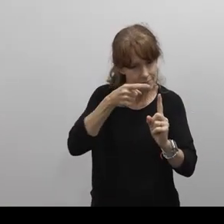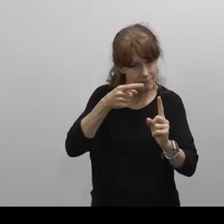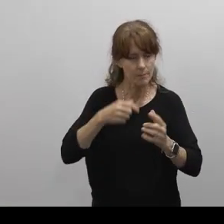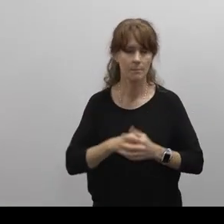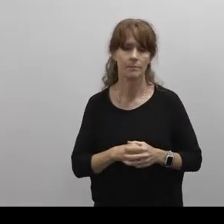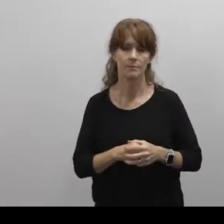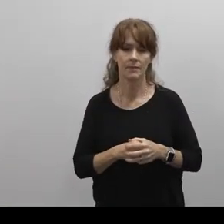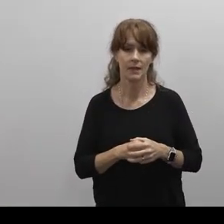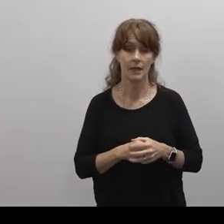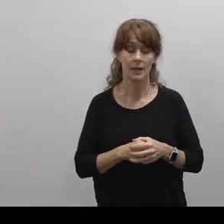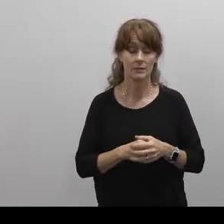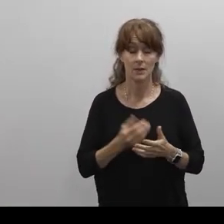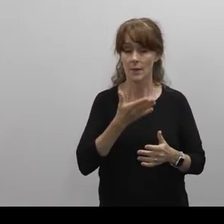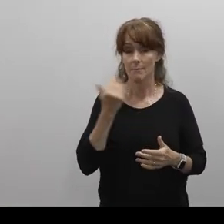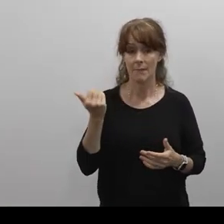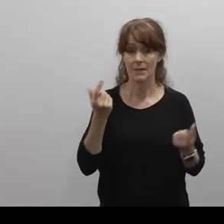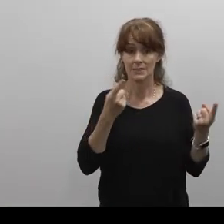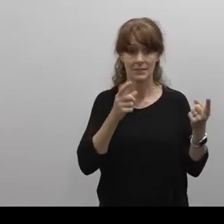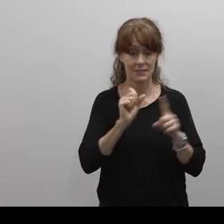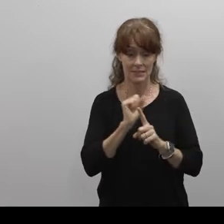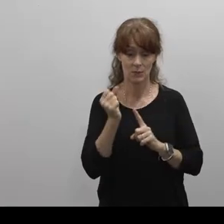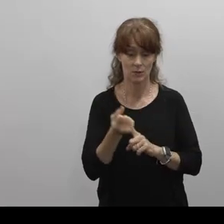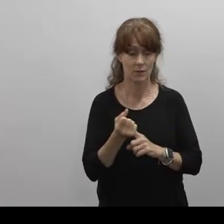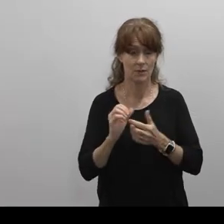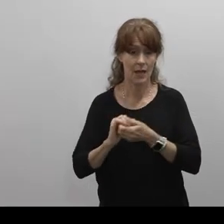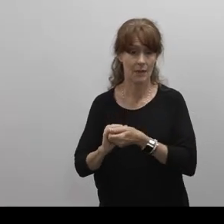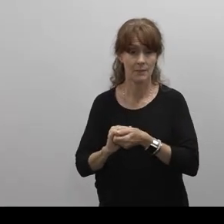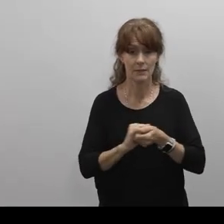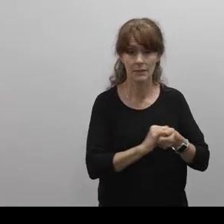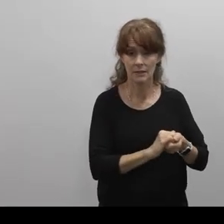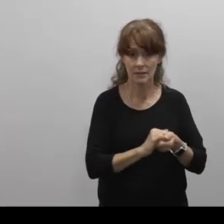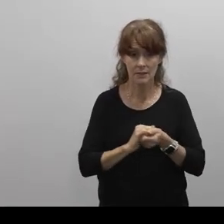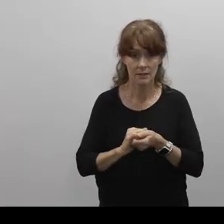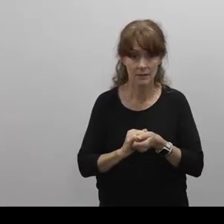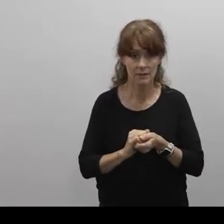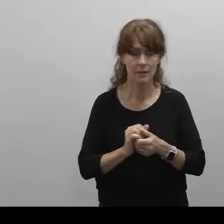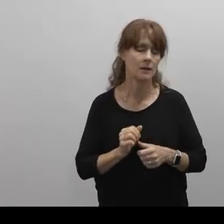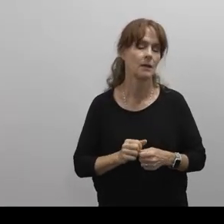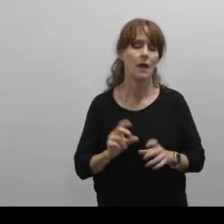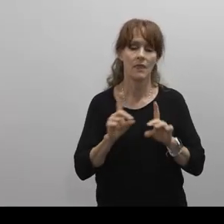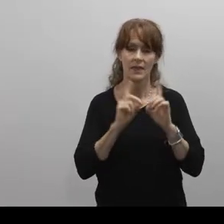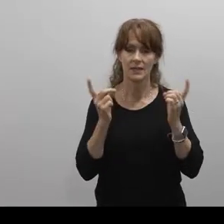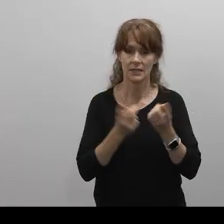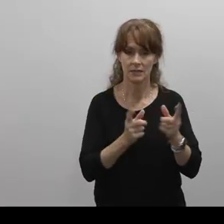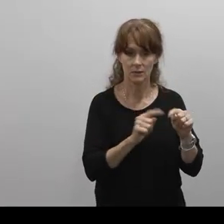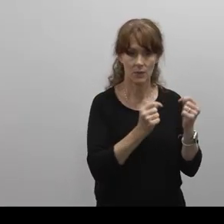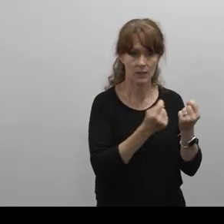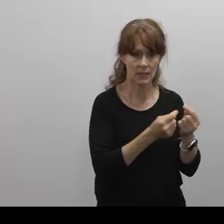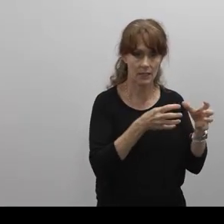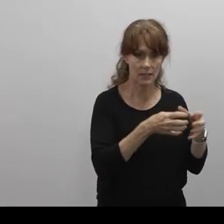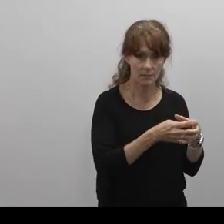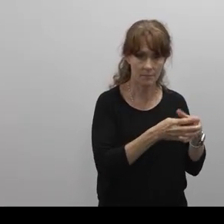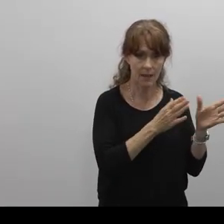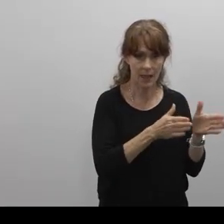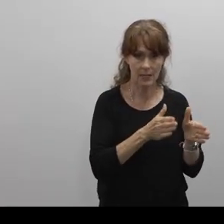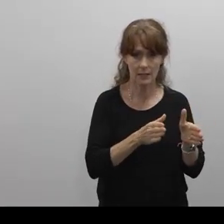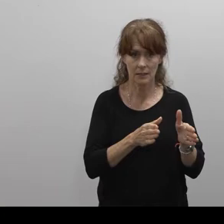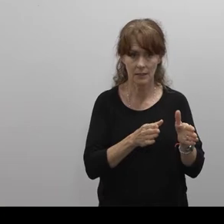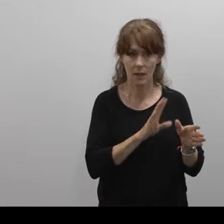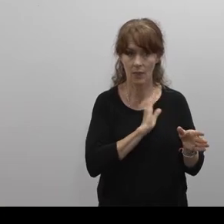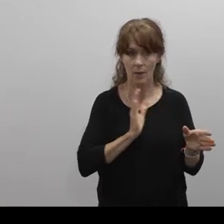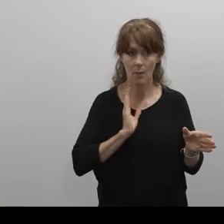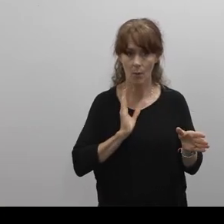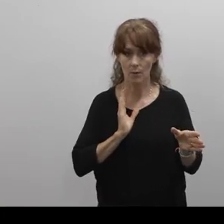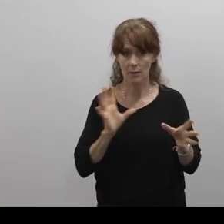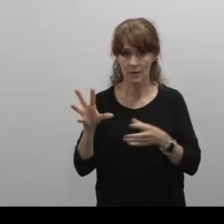the best case scenario, those happen in tandem with one another. And while the district team is working on strategic planning, of which the board